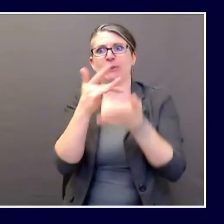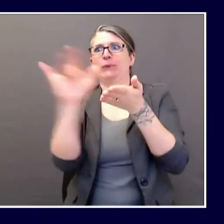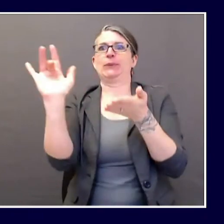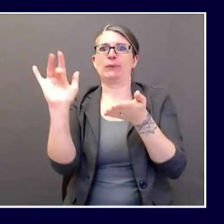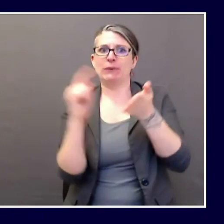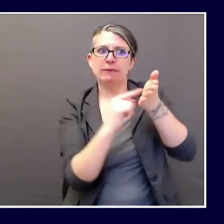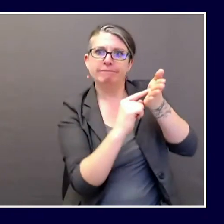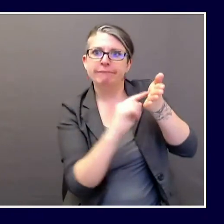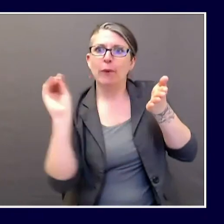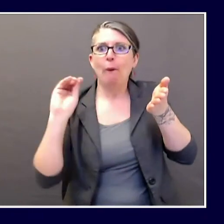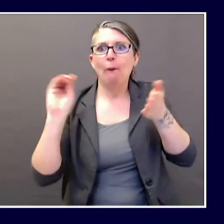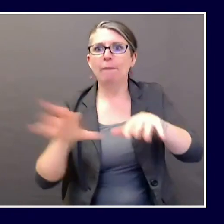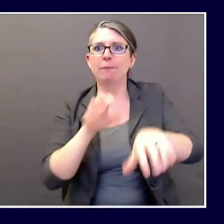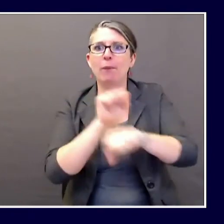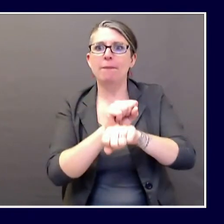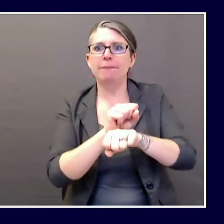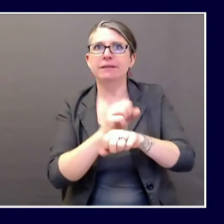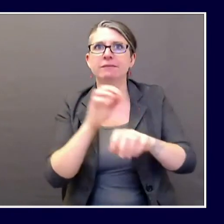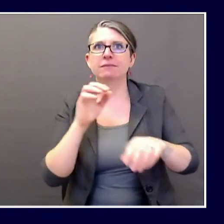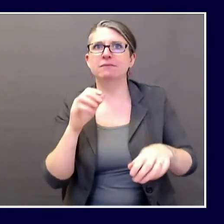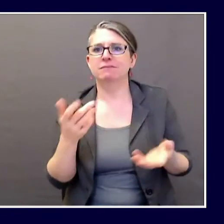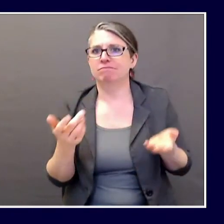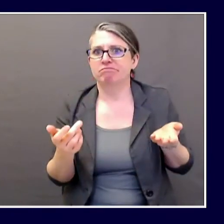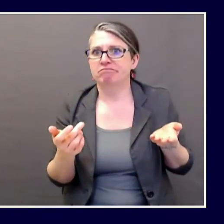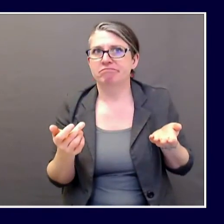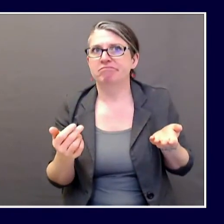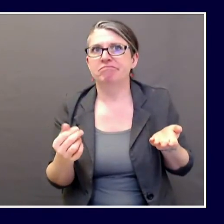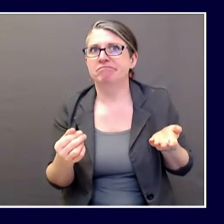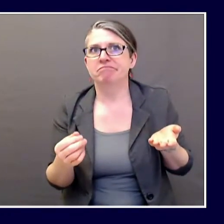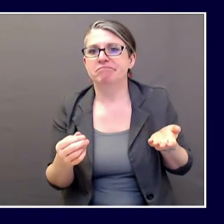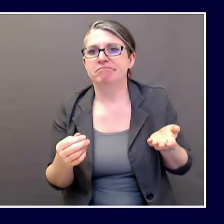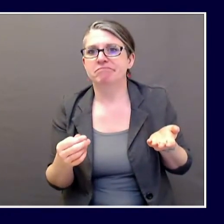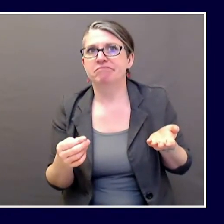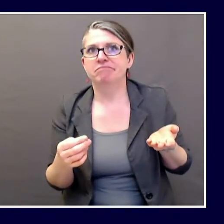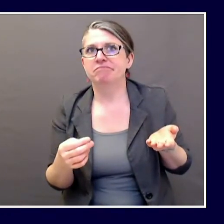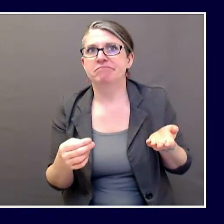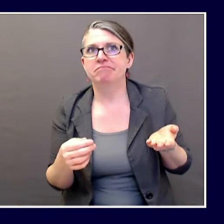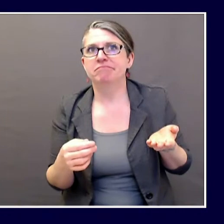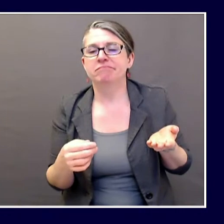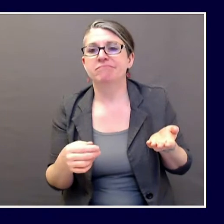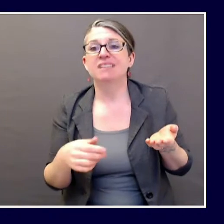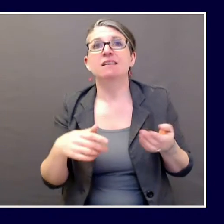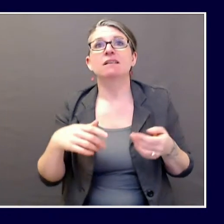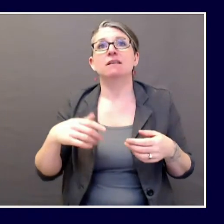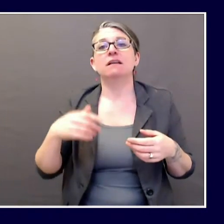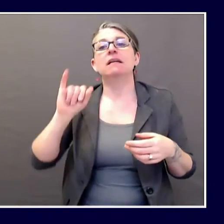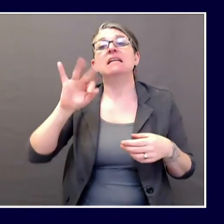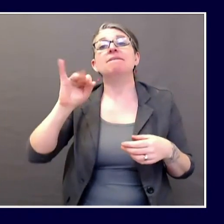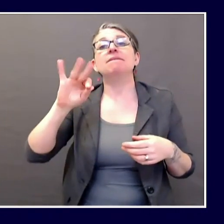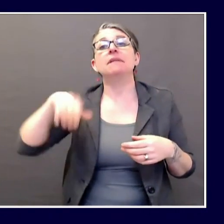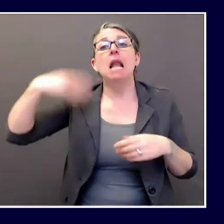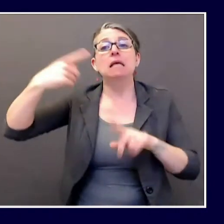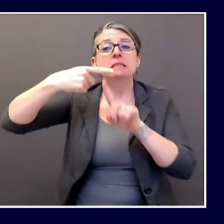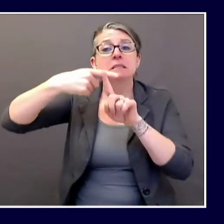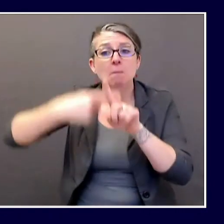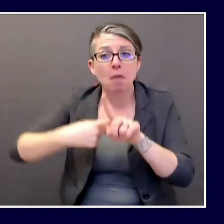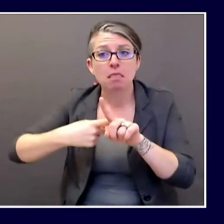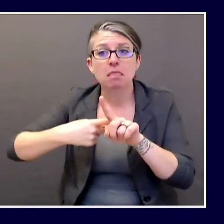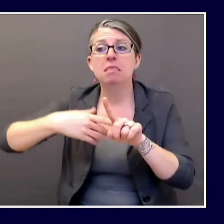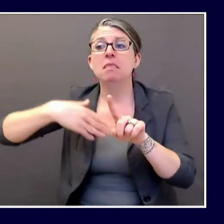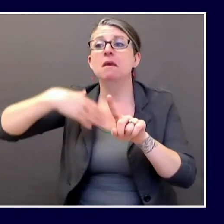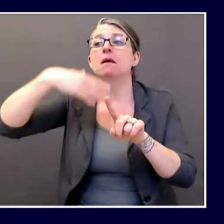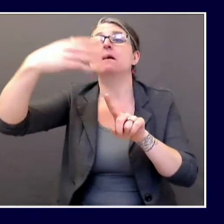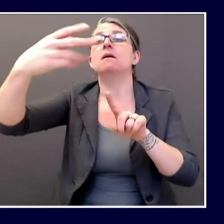it's a no. I'm saying we're not seeing it yet. Okay, and one final question. I know you talked a lot about